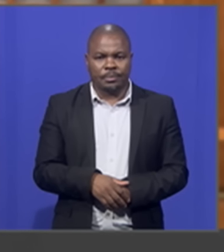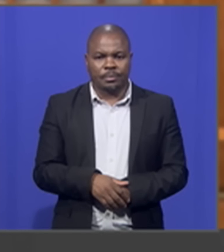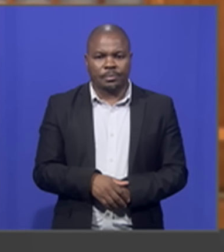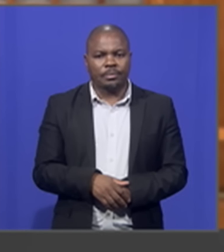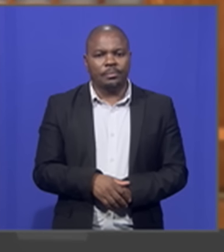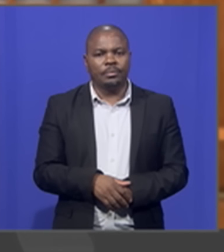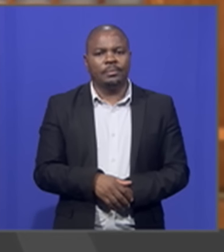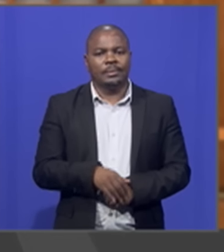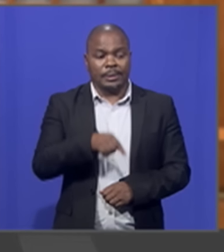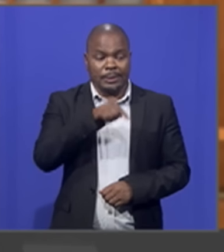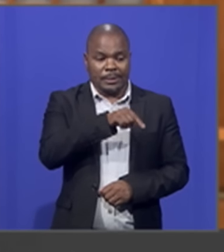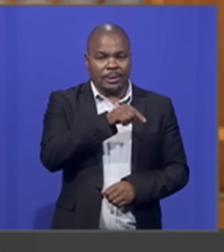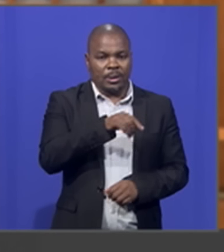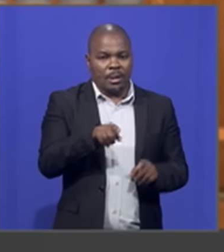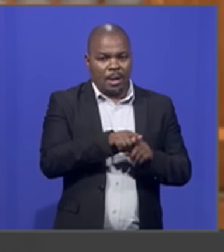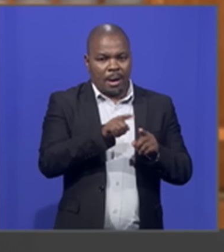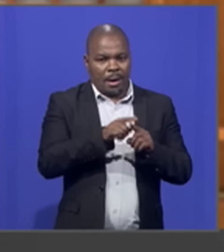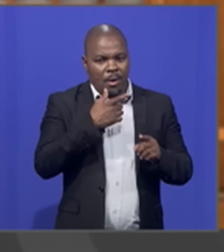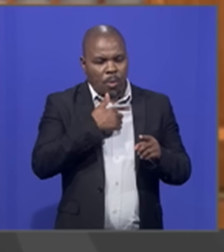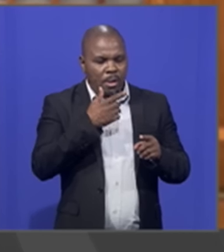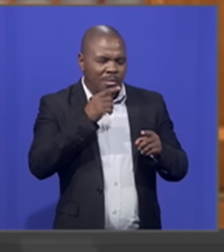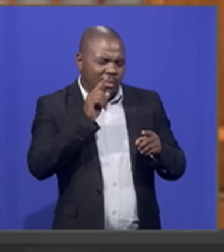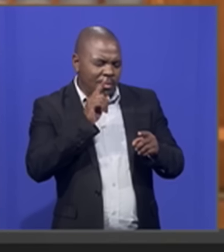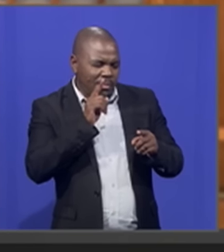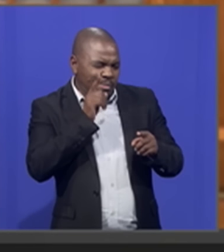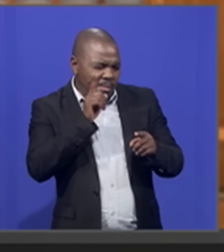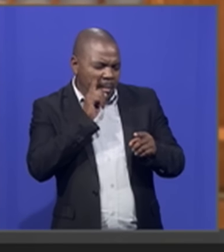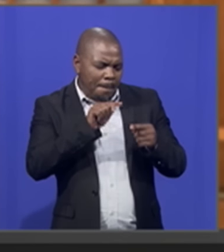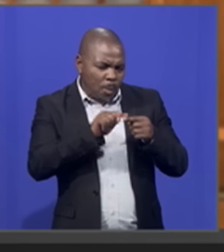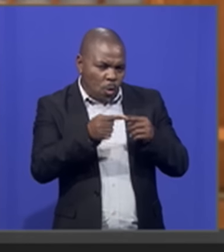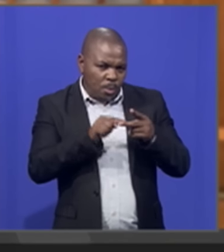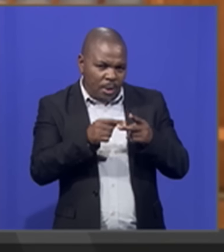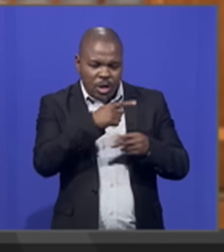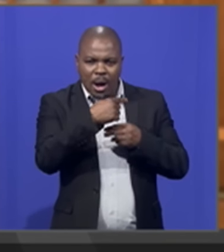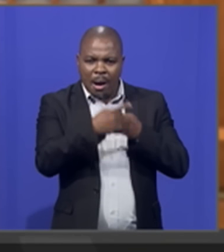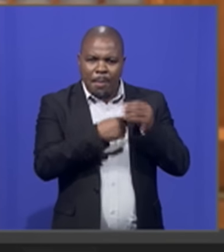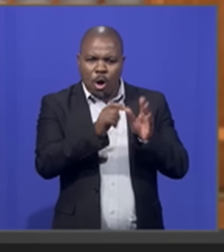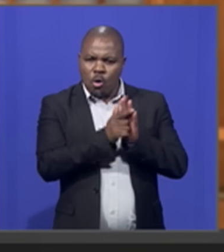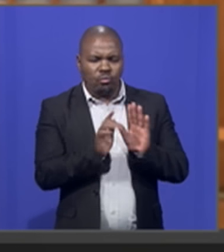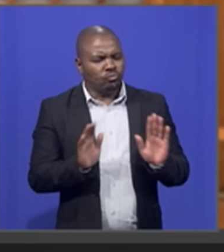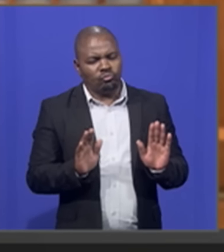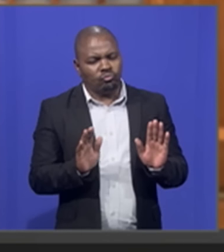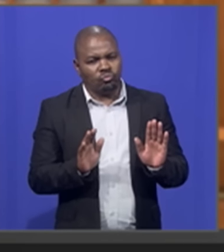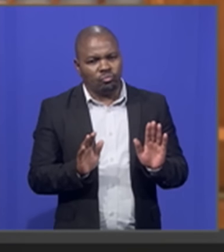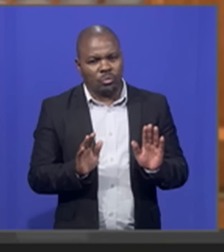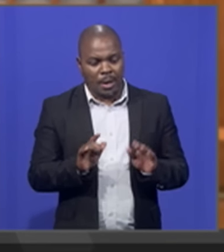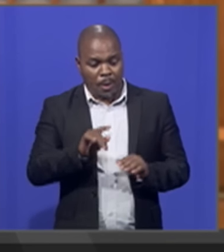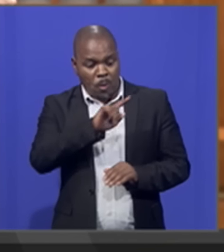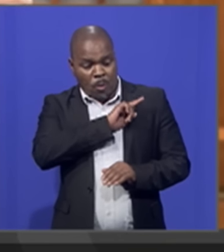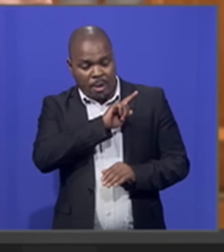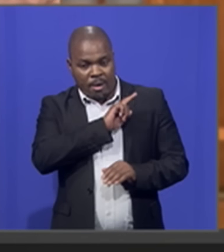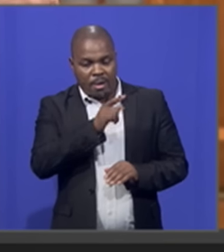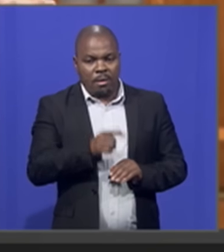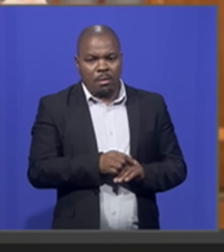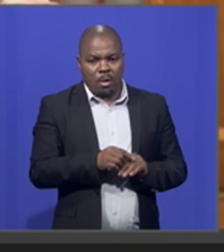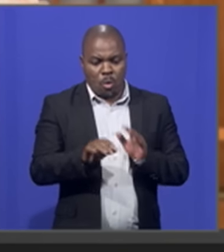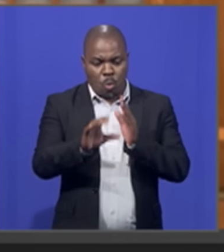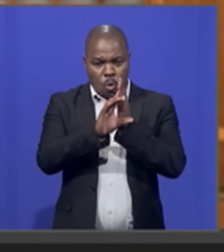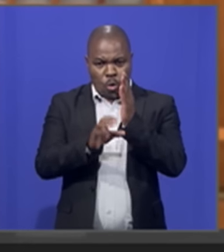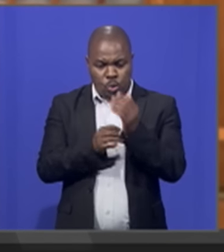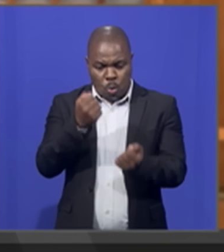was directed to make factual findings and not issues of law, and the reason for that was the Constitutional